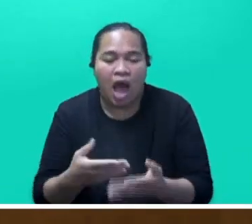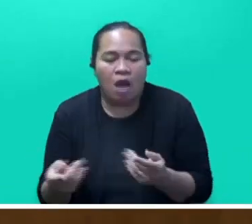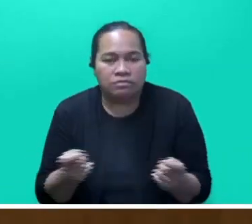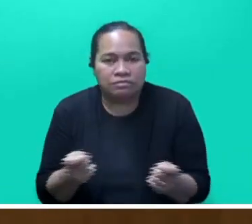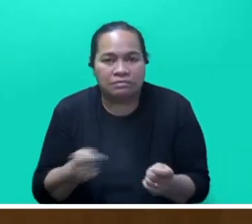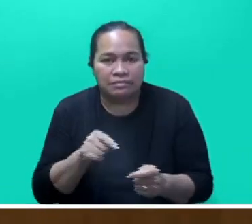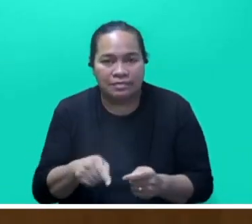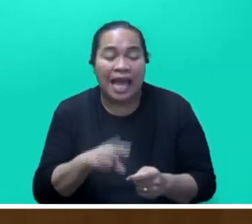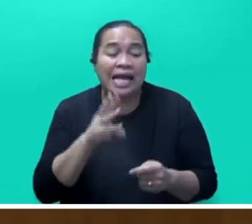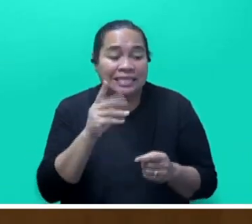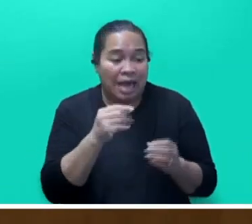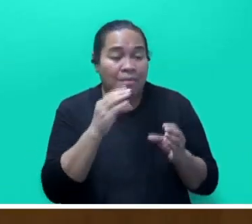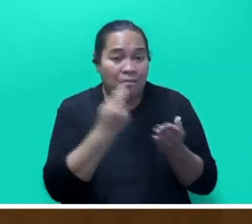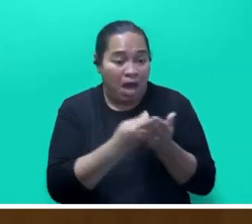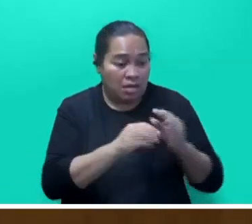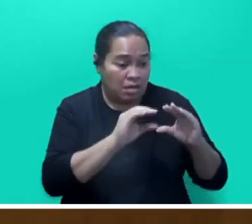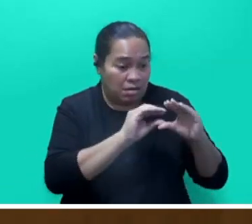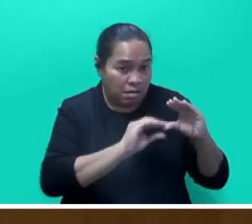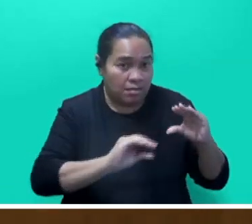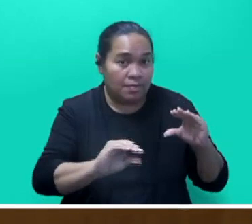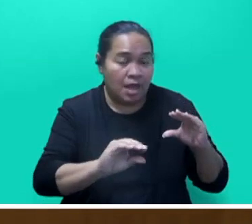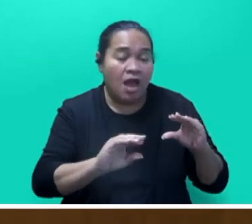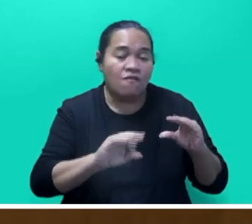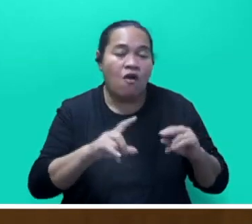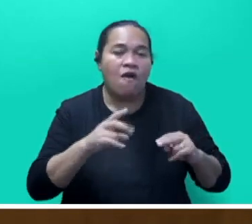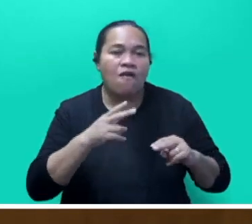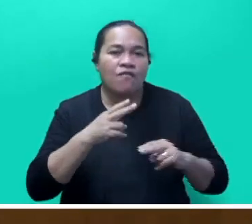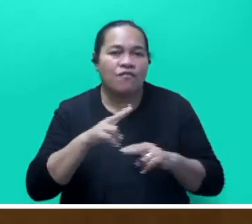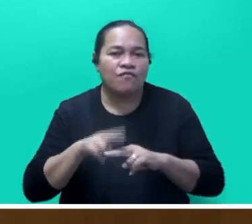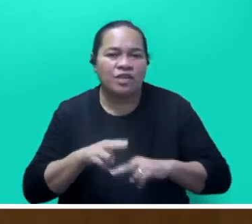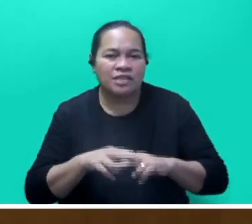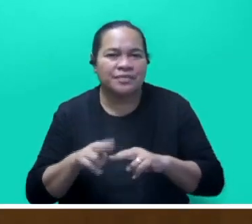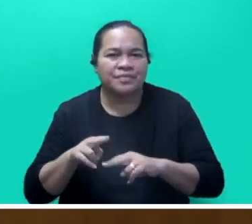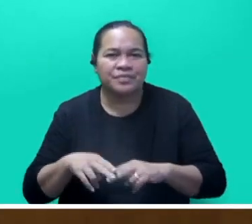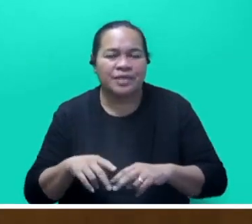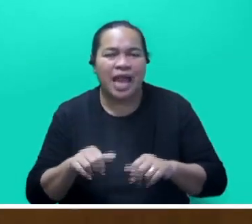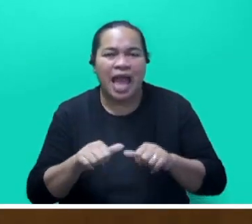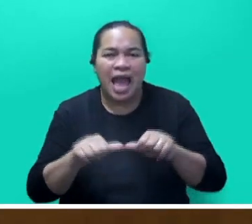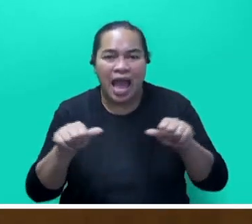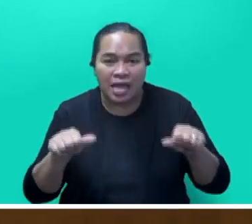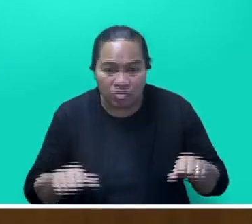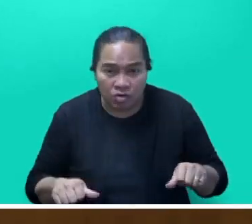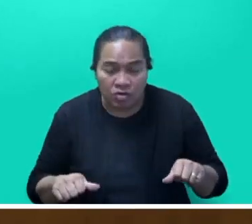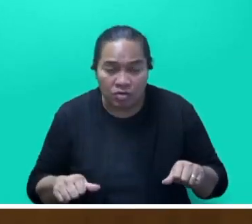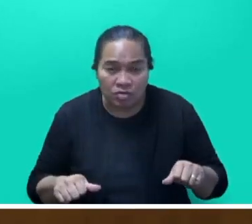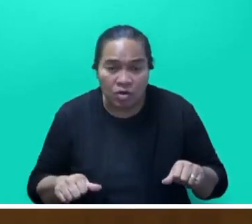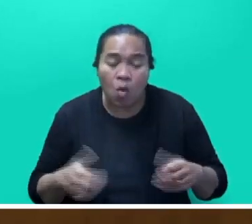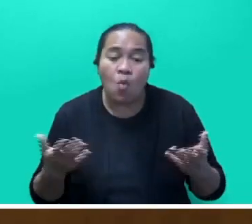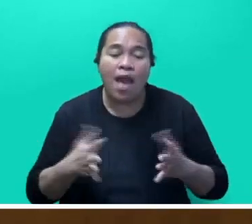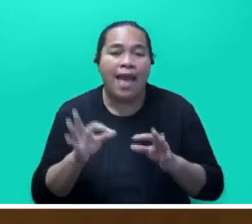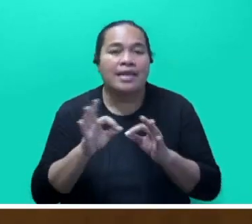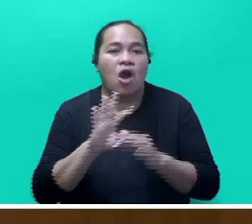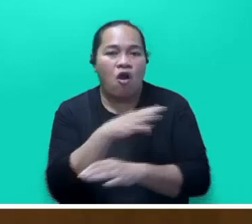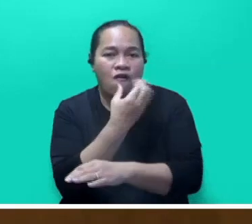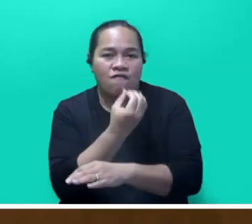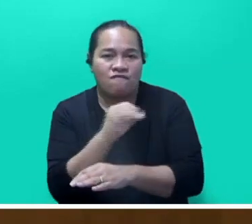Some will go to the Fiji agro photovoltaic project in Bureta in